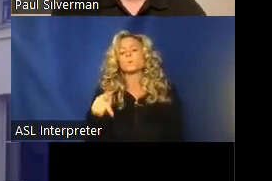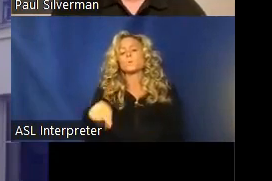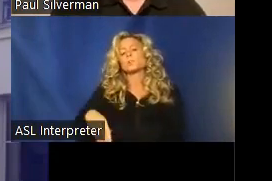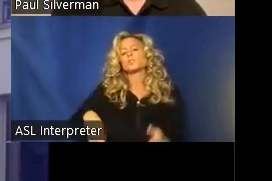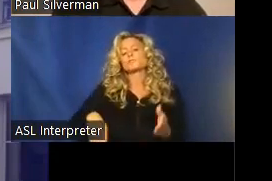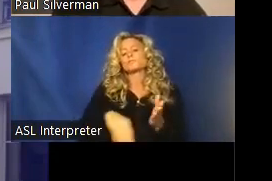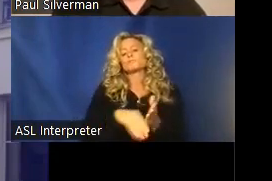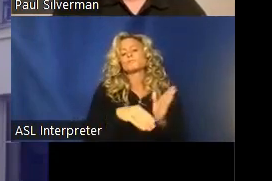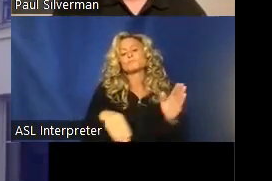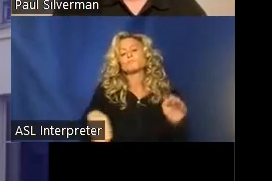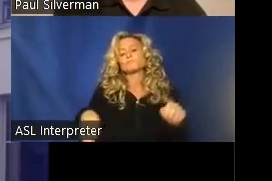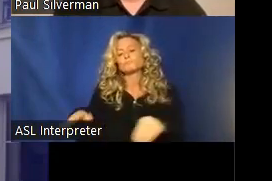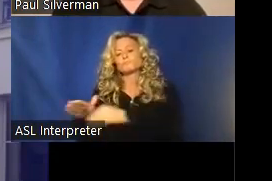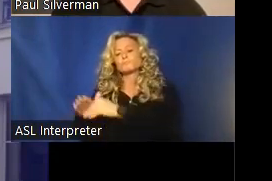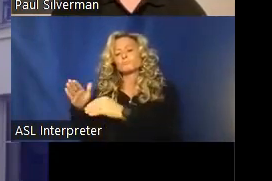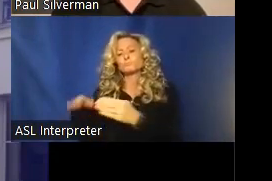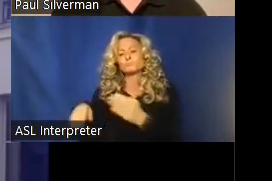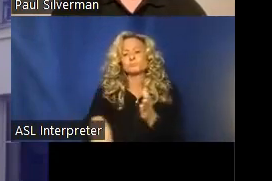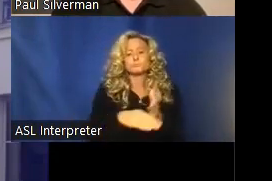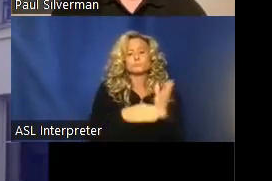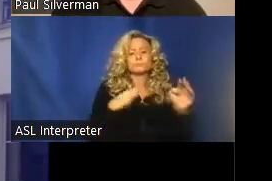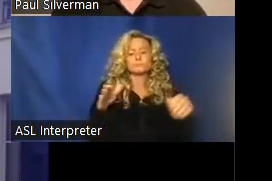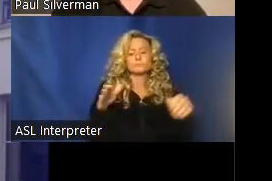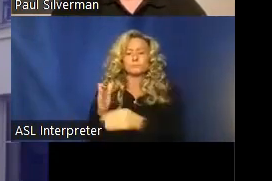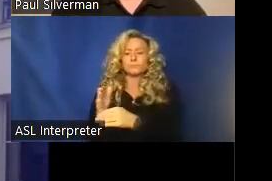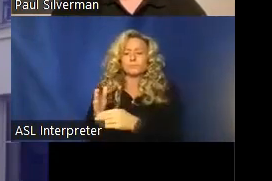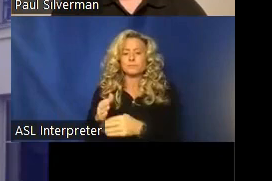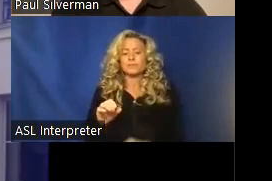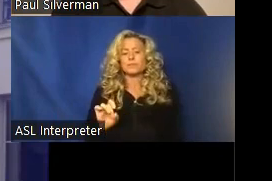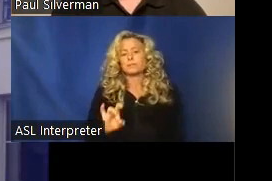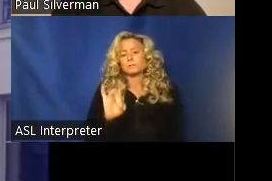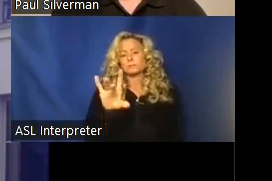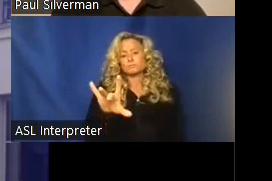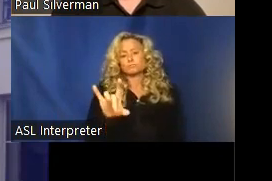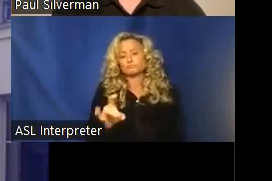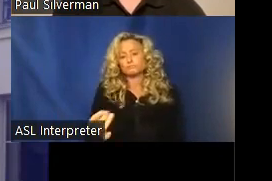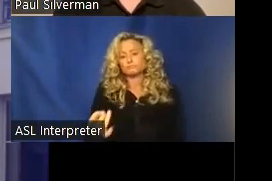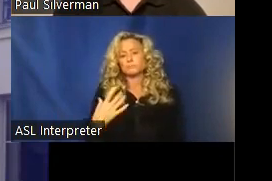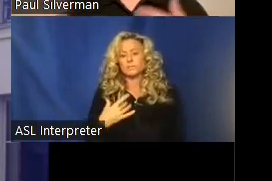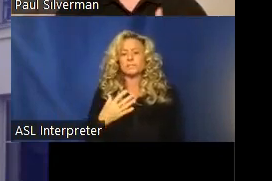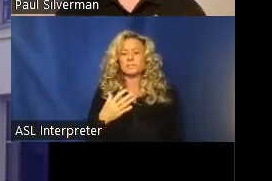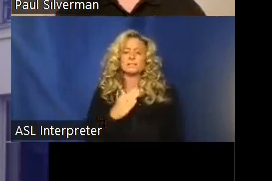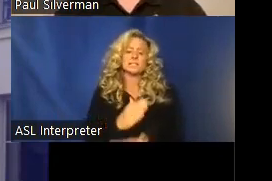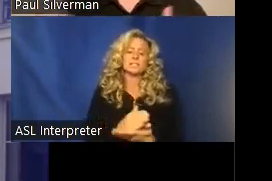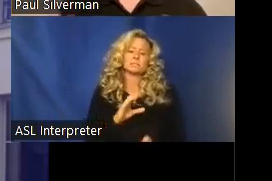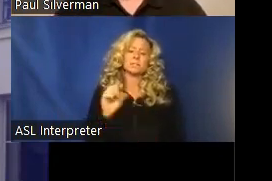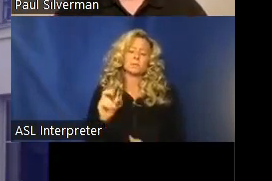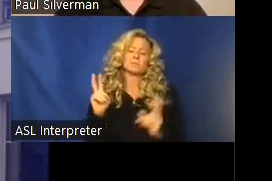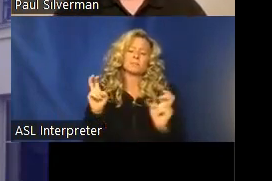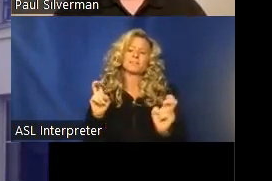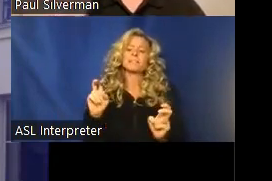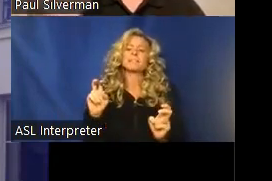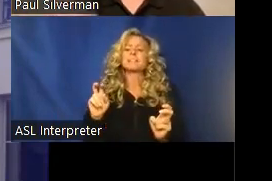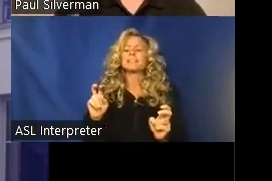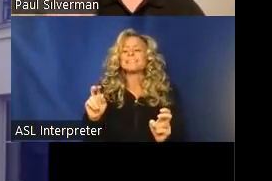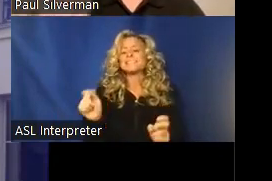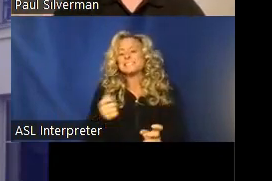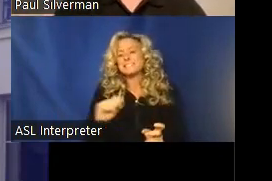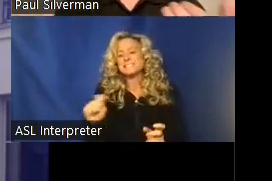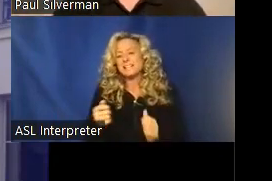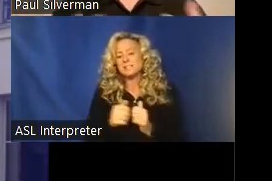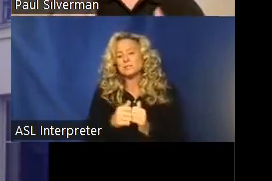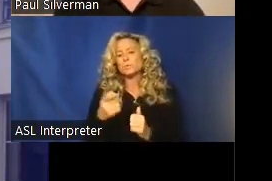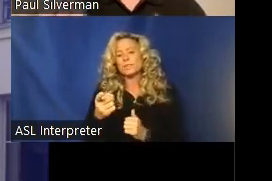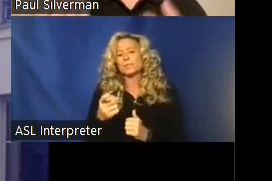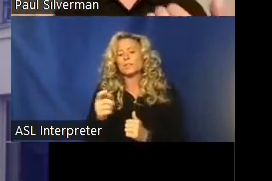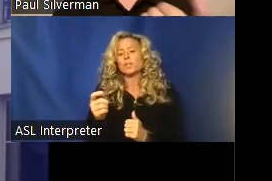forth, and you can see there's a little net there. And some of my colleagues are playing essentially tennis, but with a soccer ball. So we play the